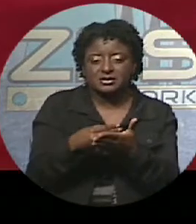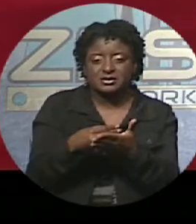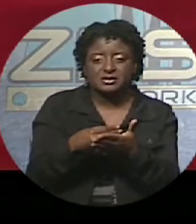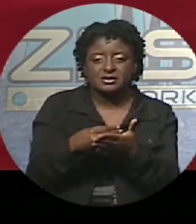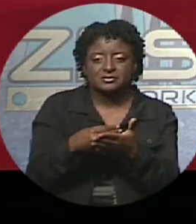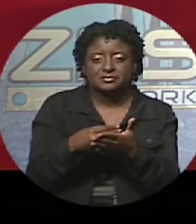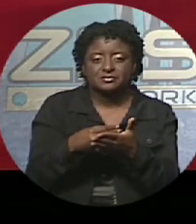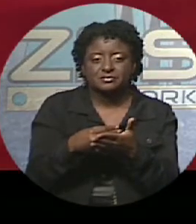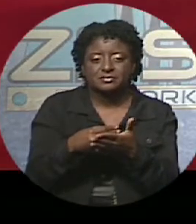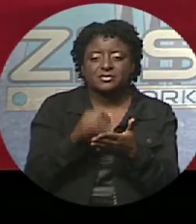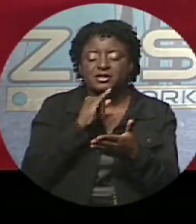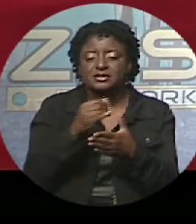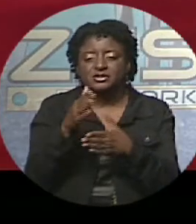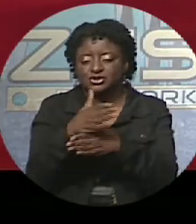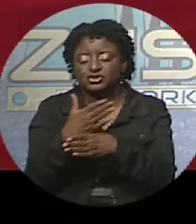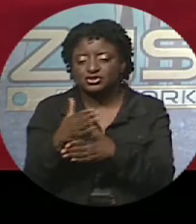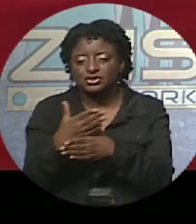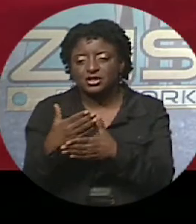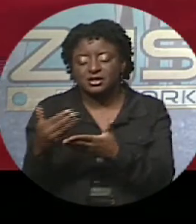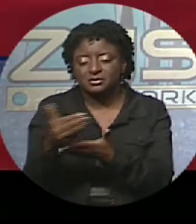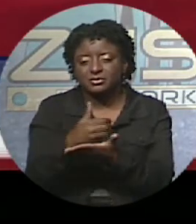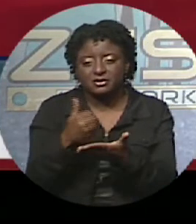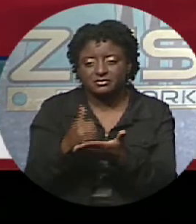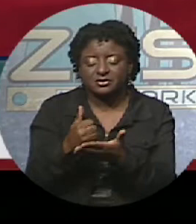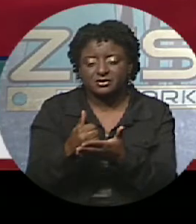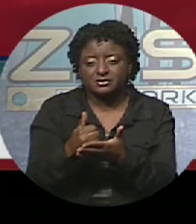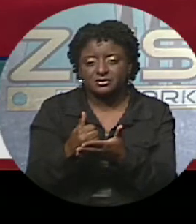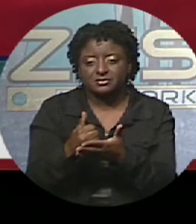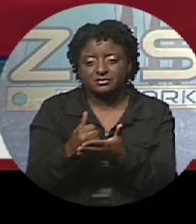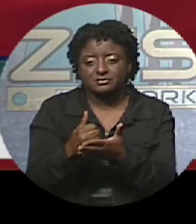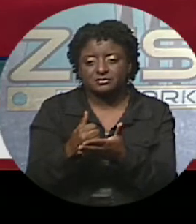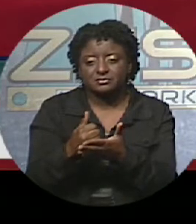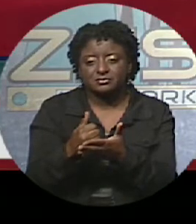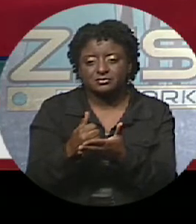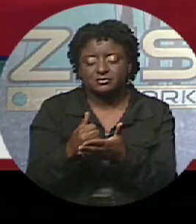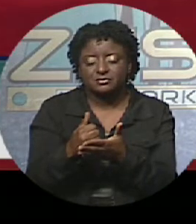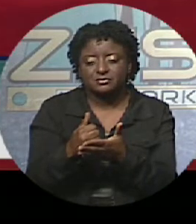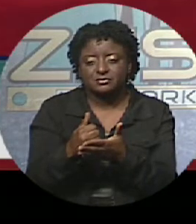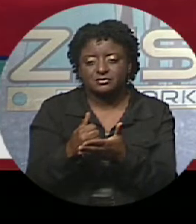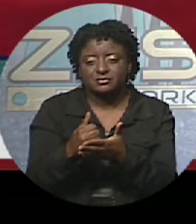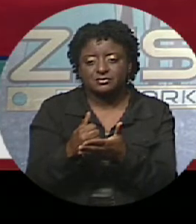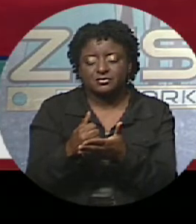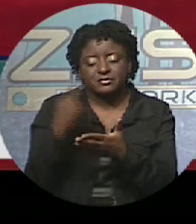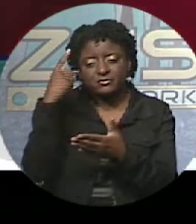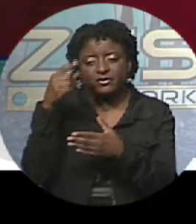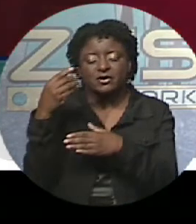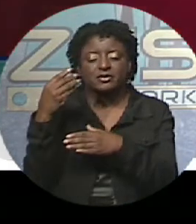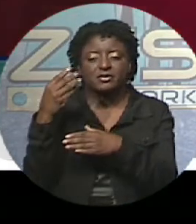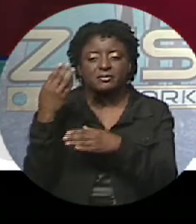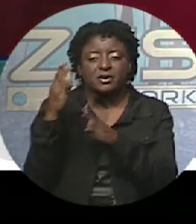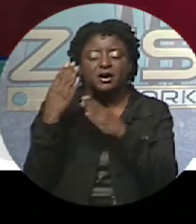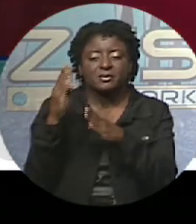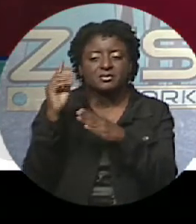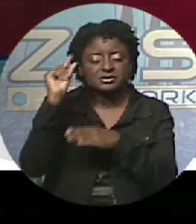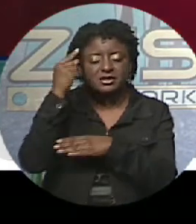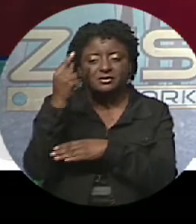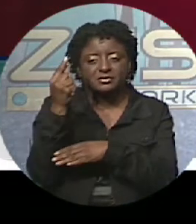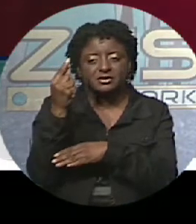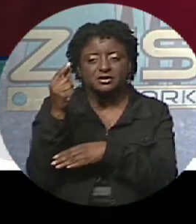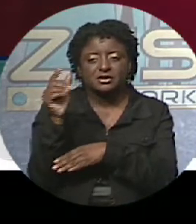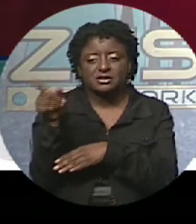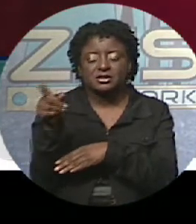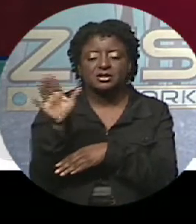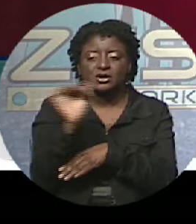fund, as between the Bahamas government and our partners. He's also aware